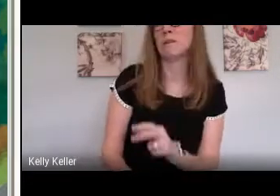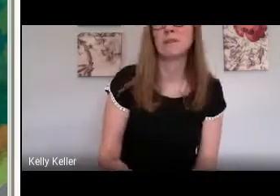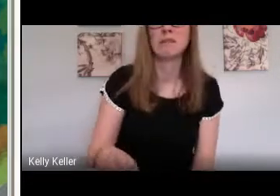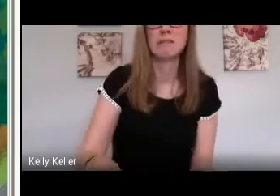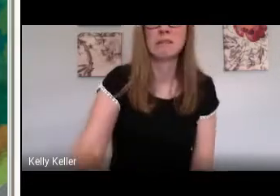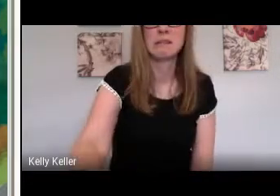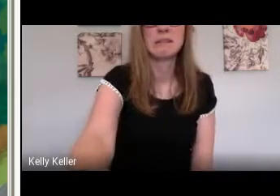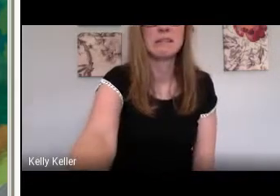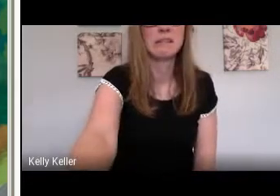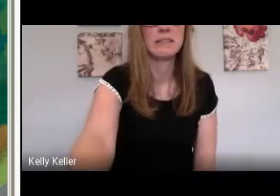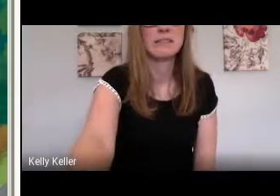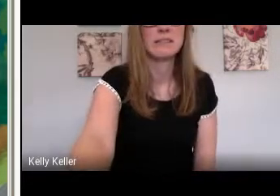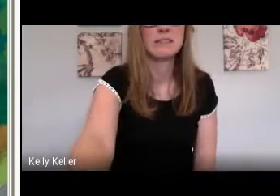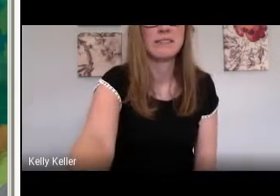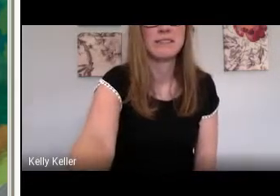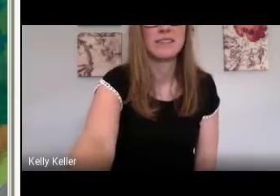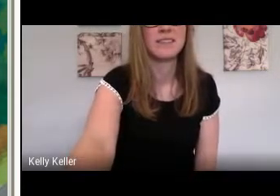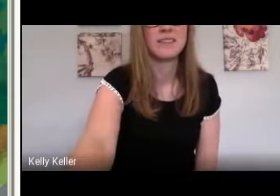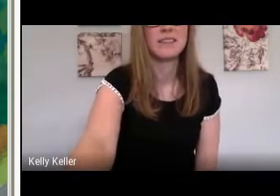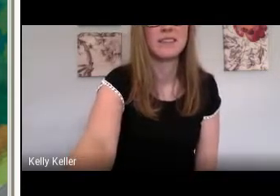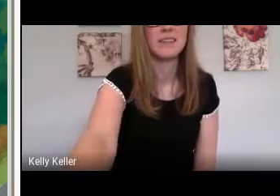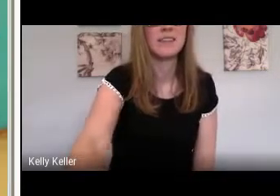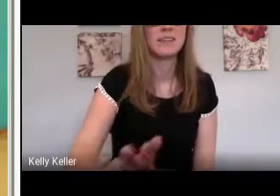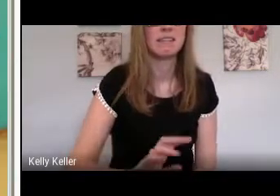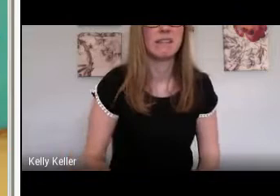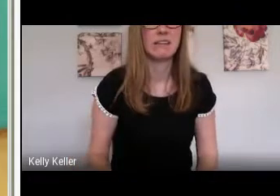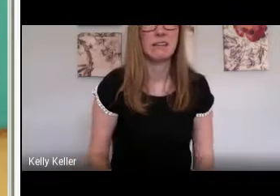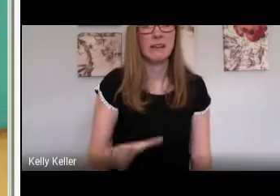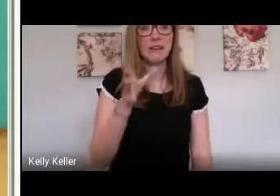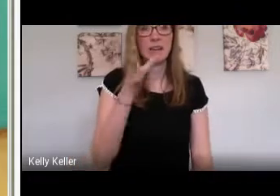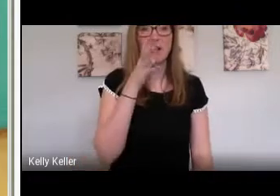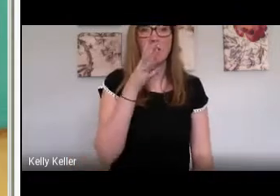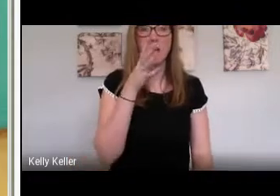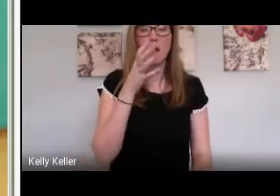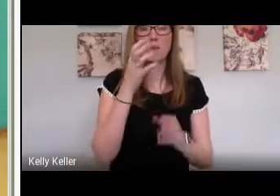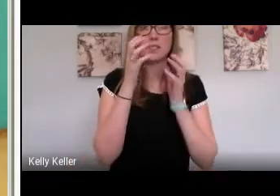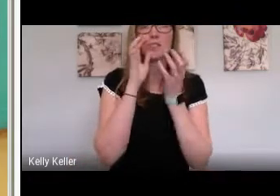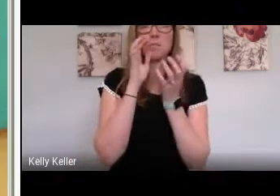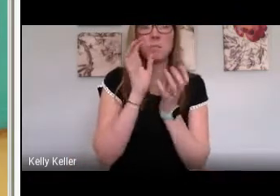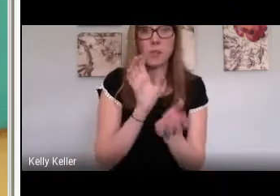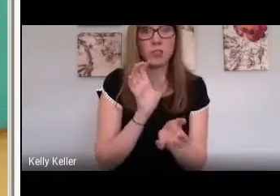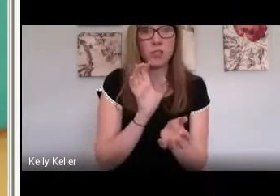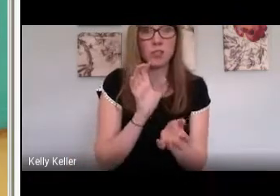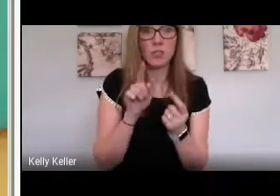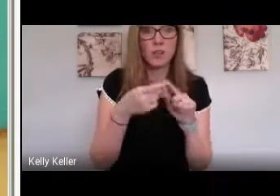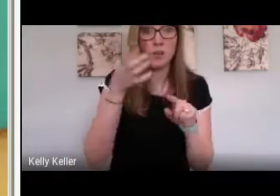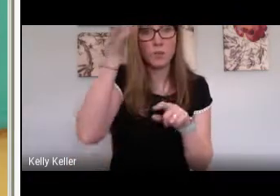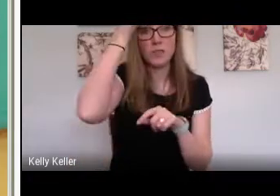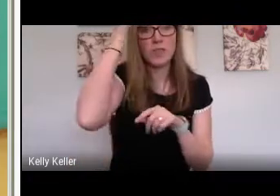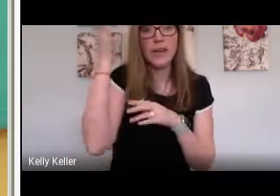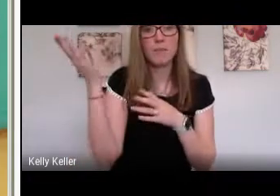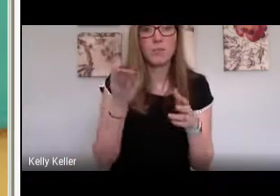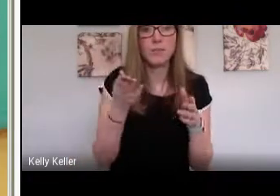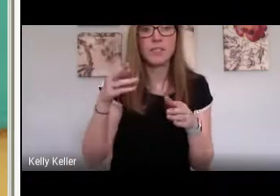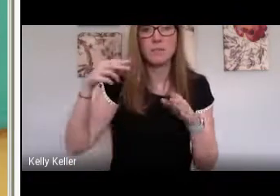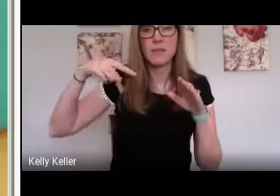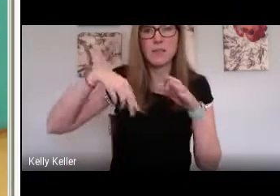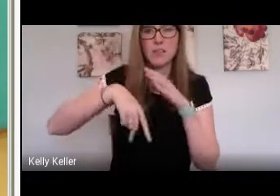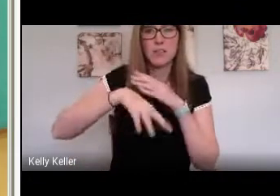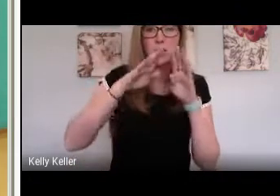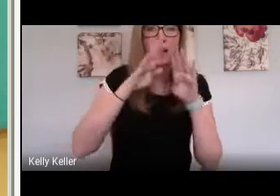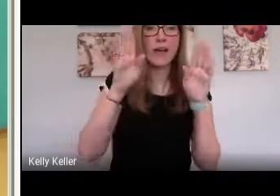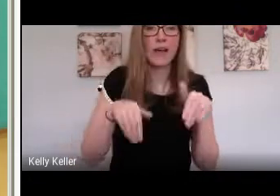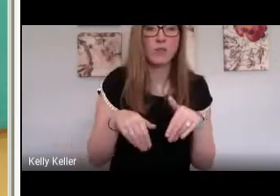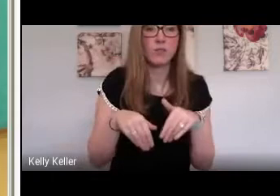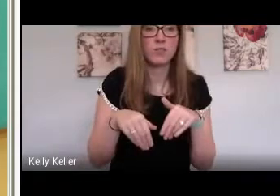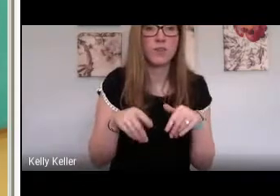mom is speechless when dad brings me